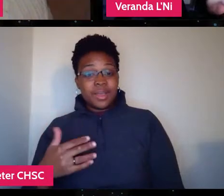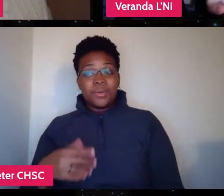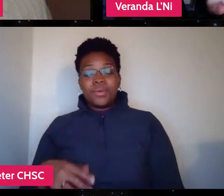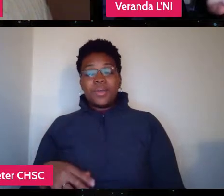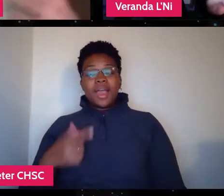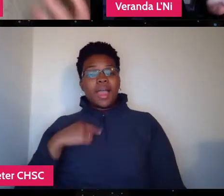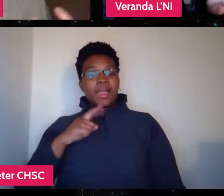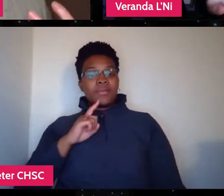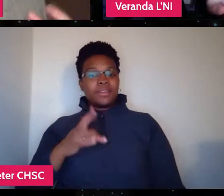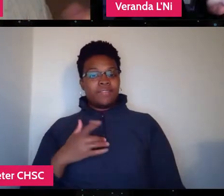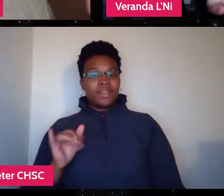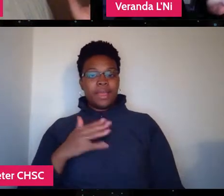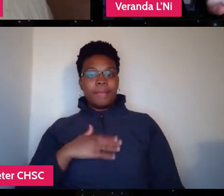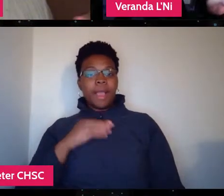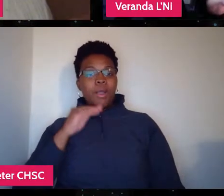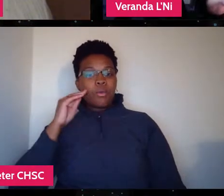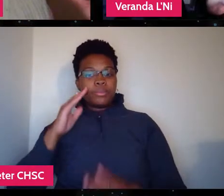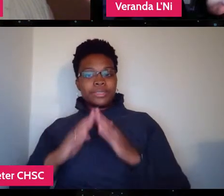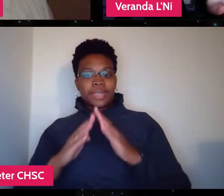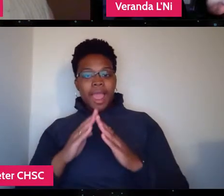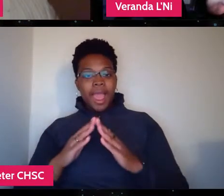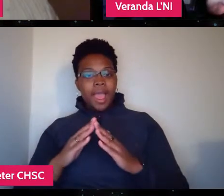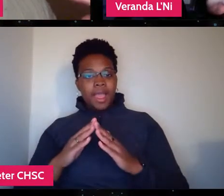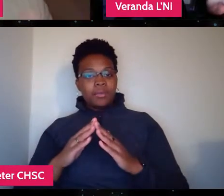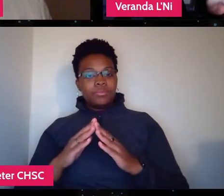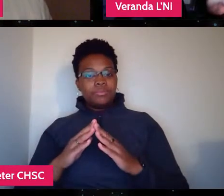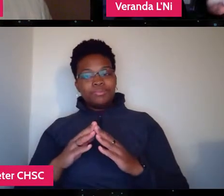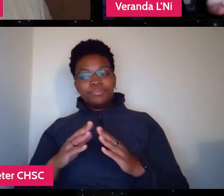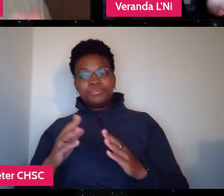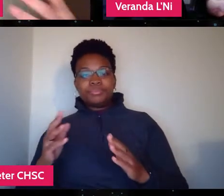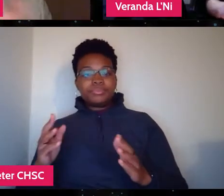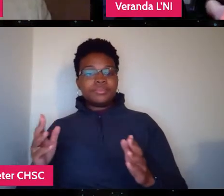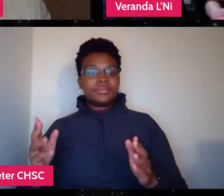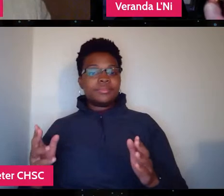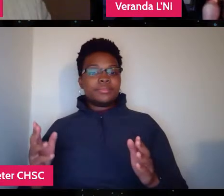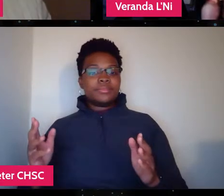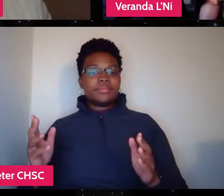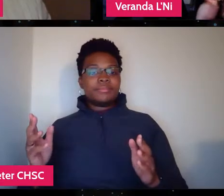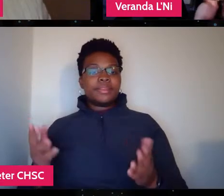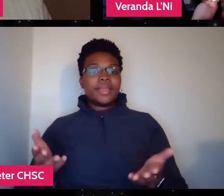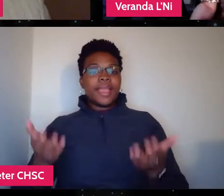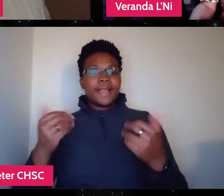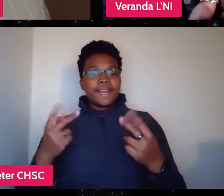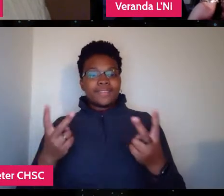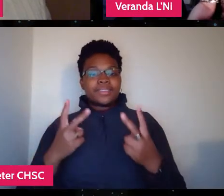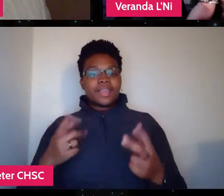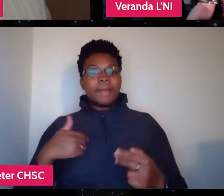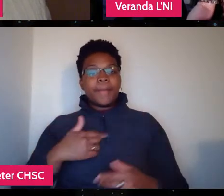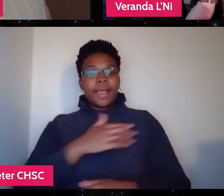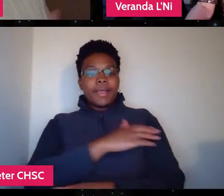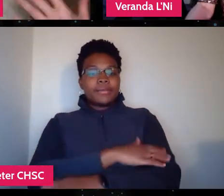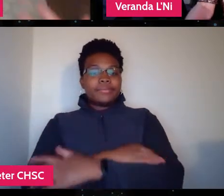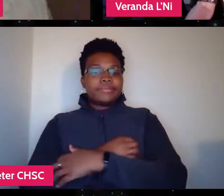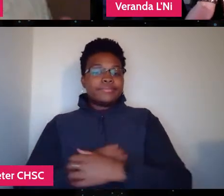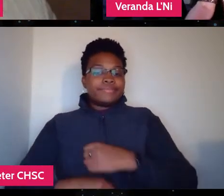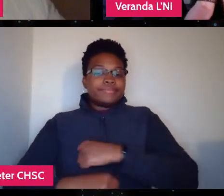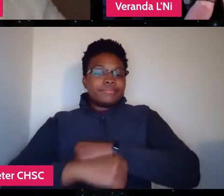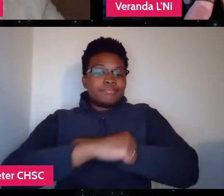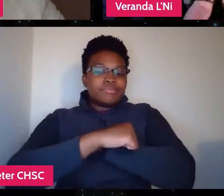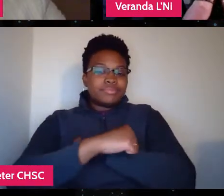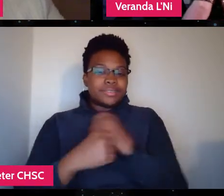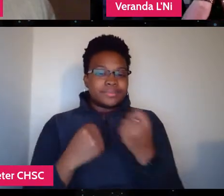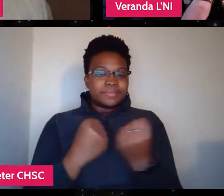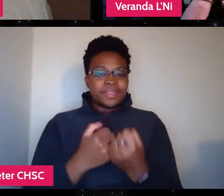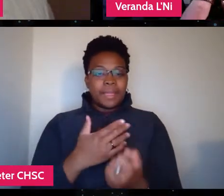really felt like my hometown came out and sort of wrapped their arms around me and my cast and crew. And that is the